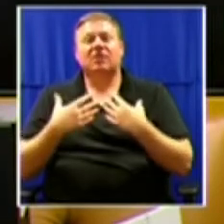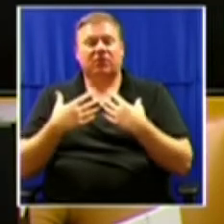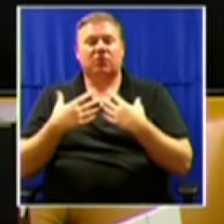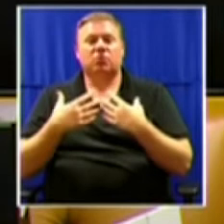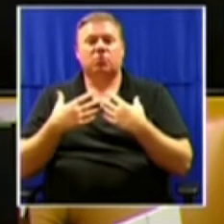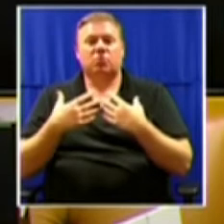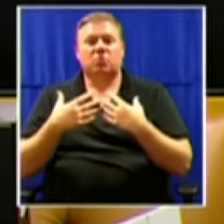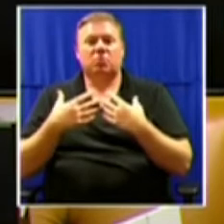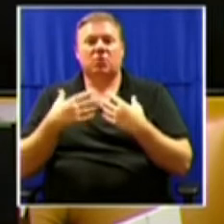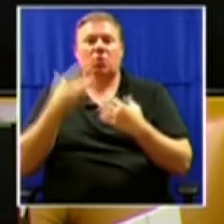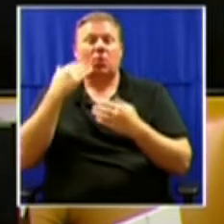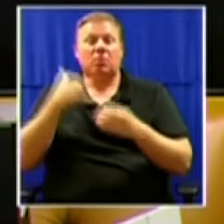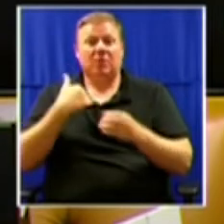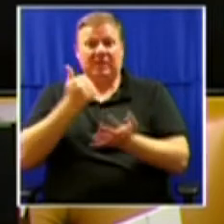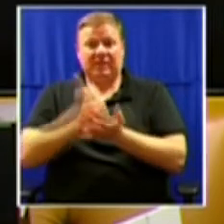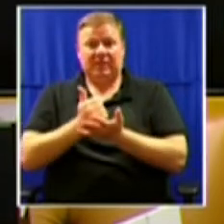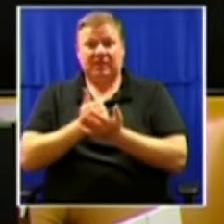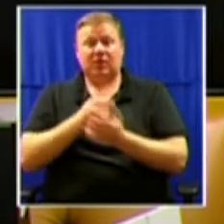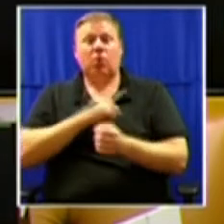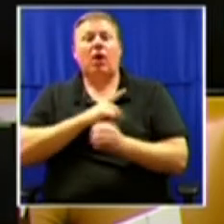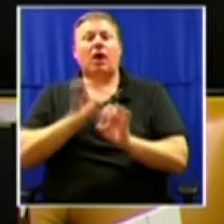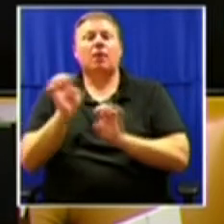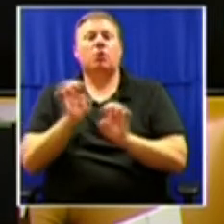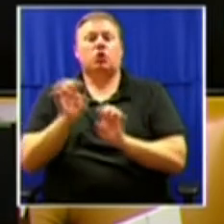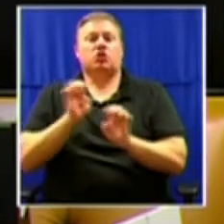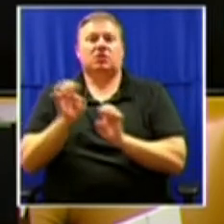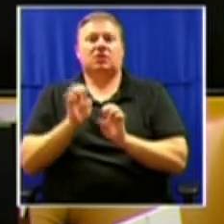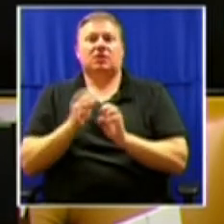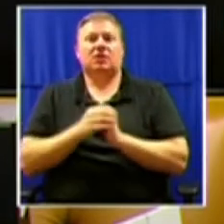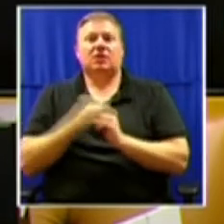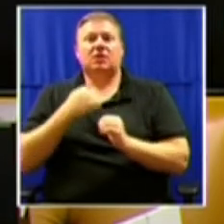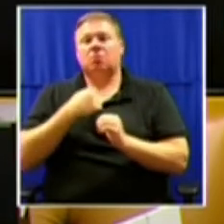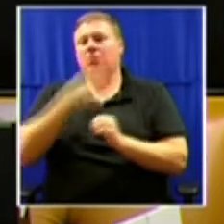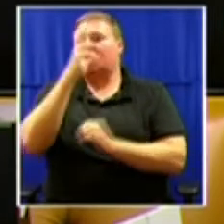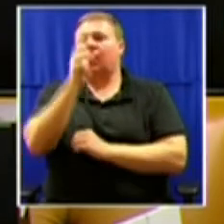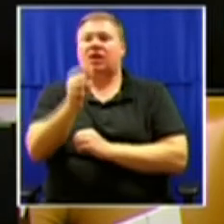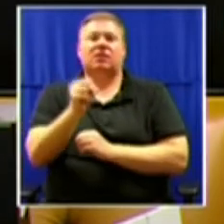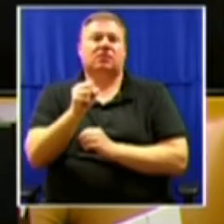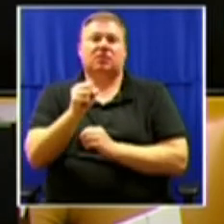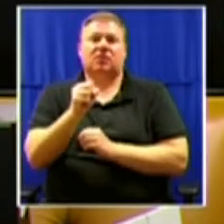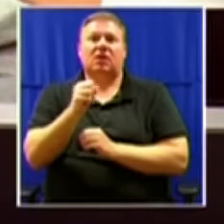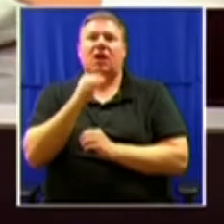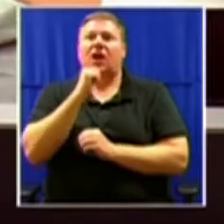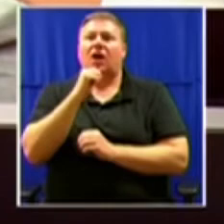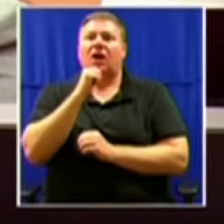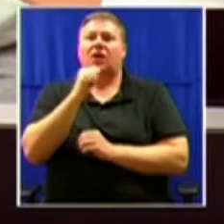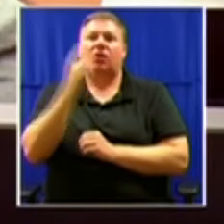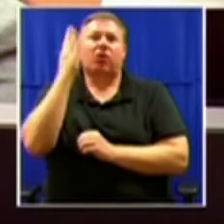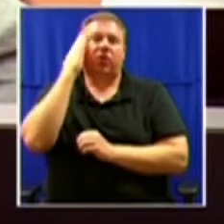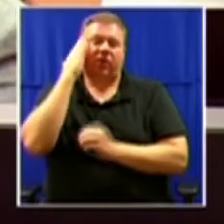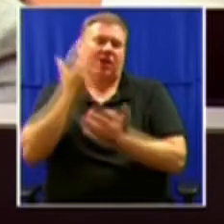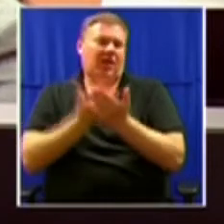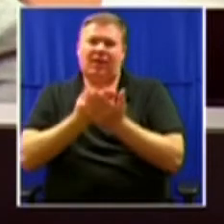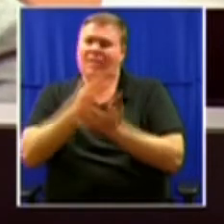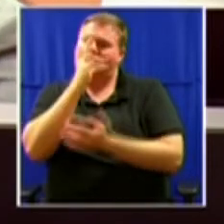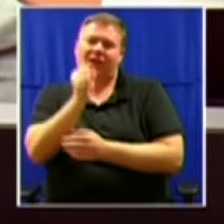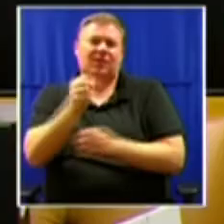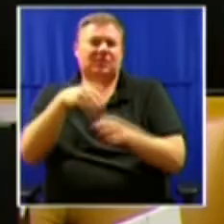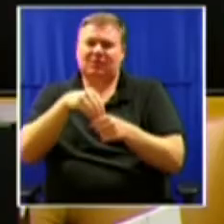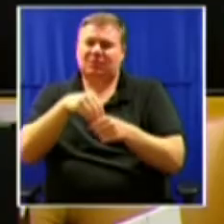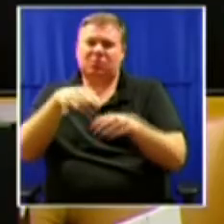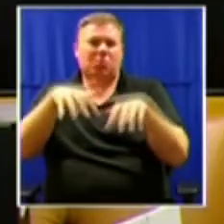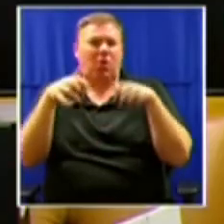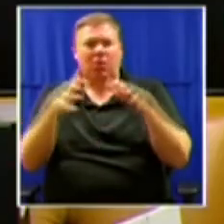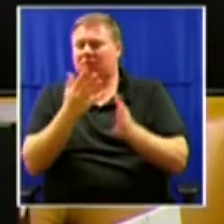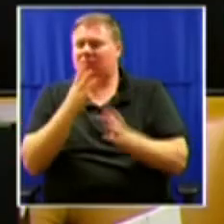minister came while sitting. Otherwise, I'll be doing the guesswork, and I don't think that you're allowed to do the guesswork in the House. Thank you